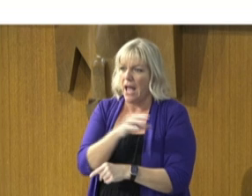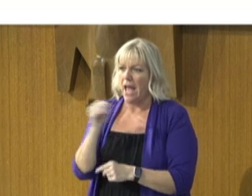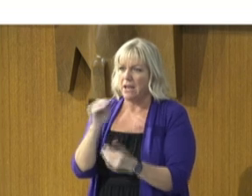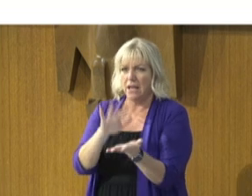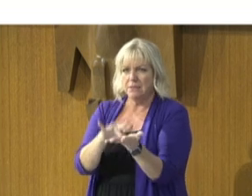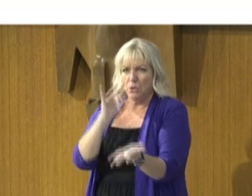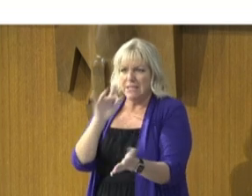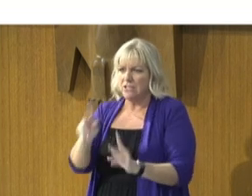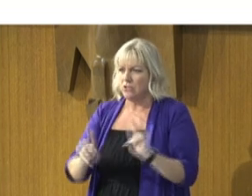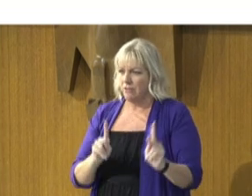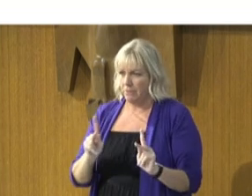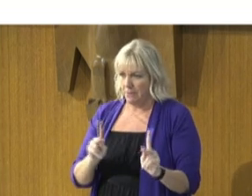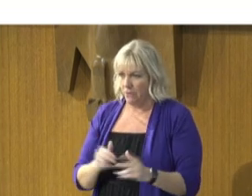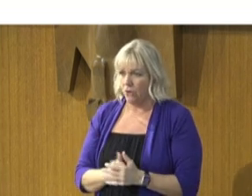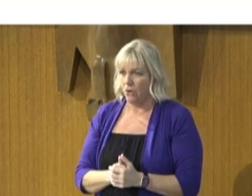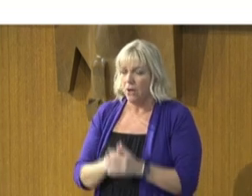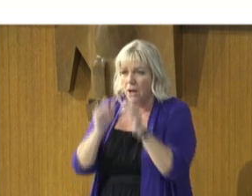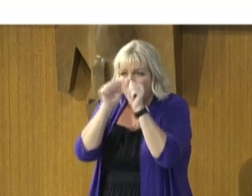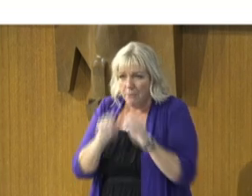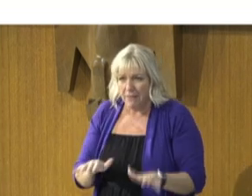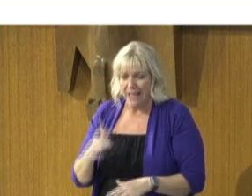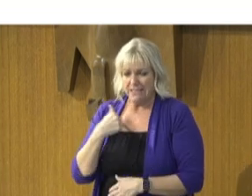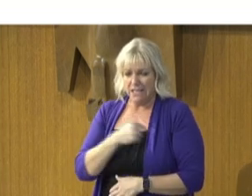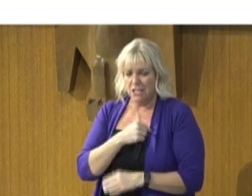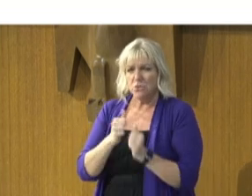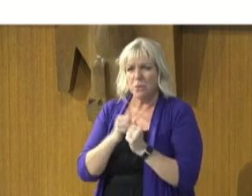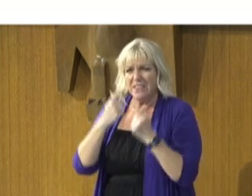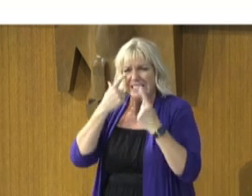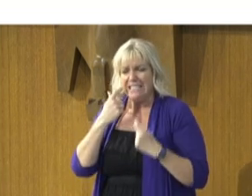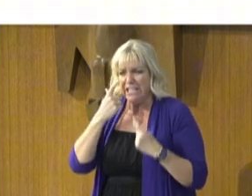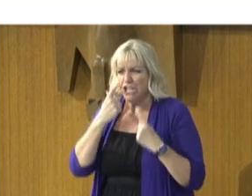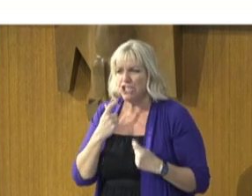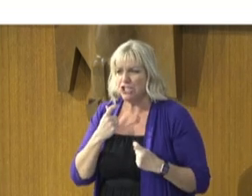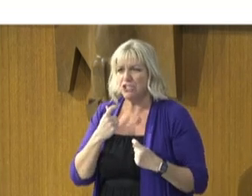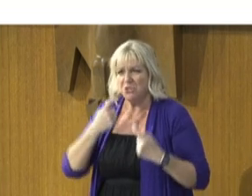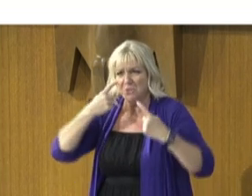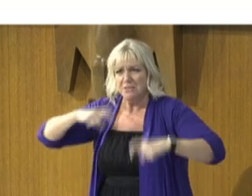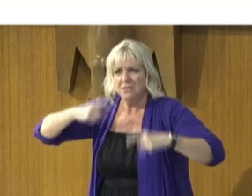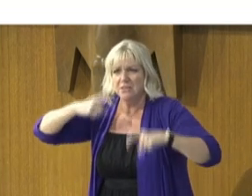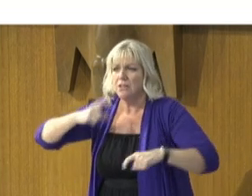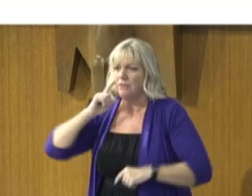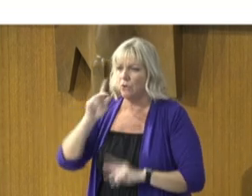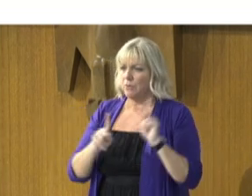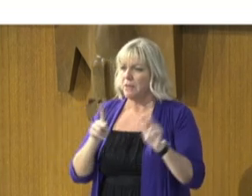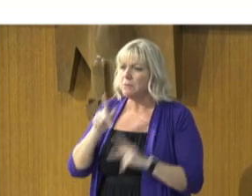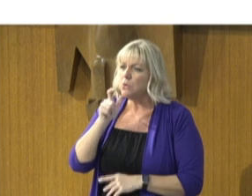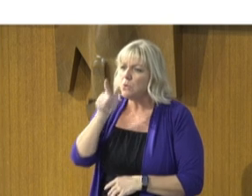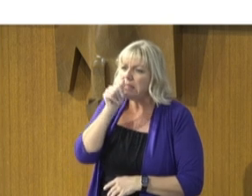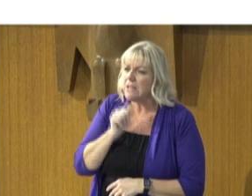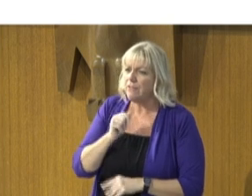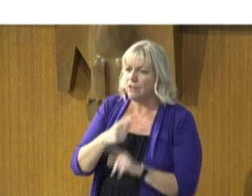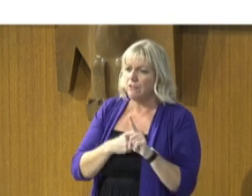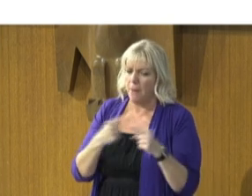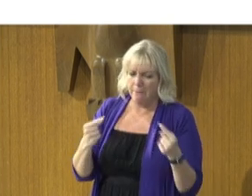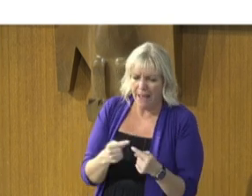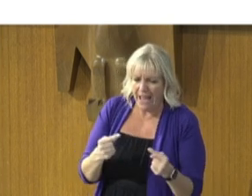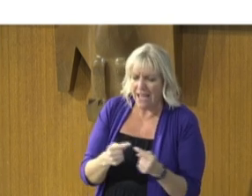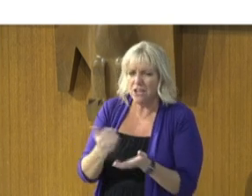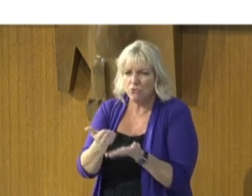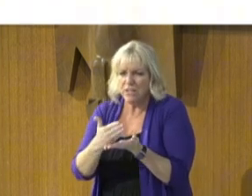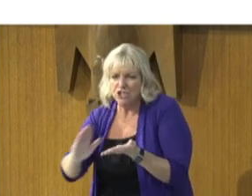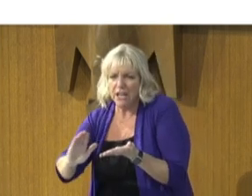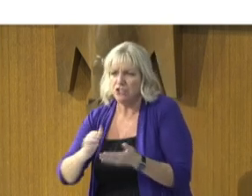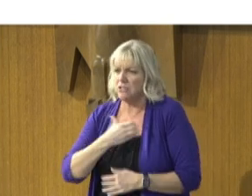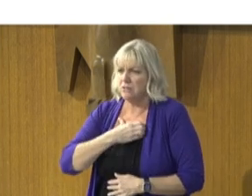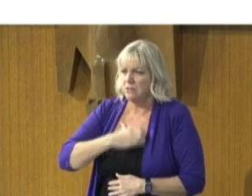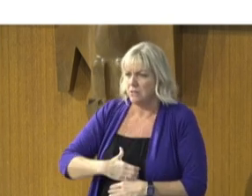exploitation of people. Bless us with tears to shed for those who suffer from pain, rejection,